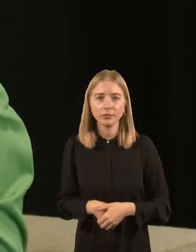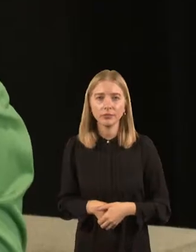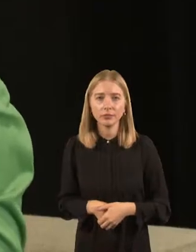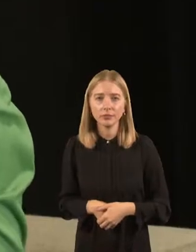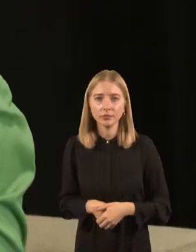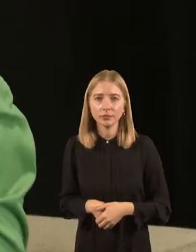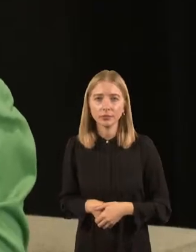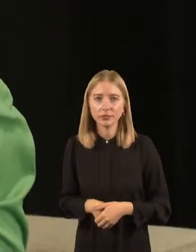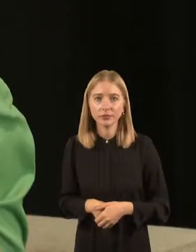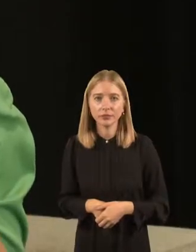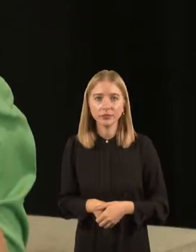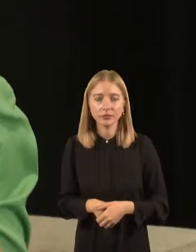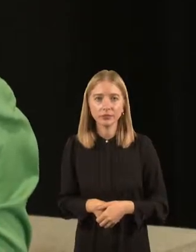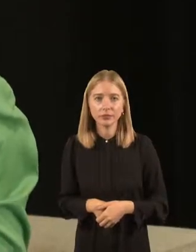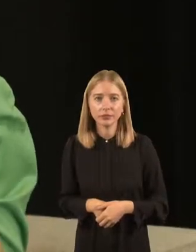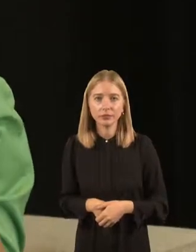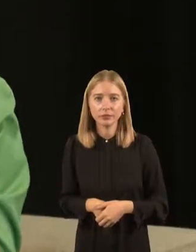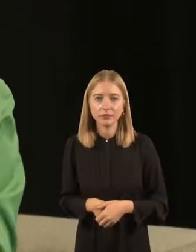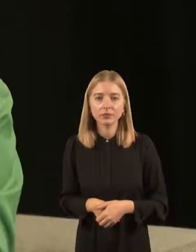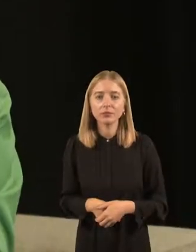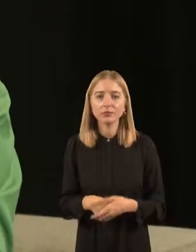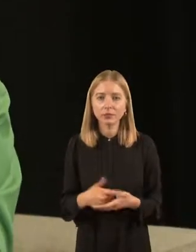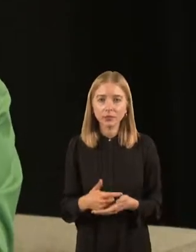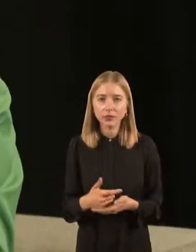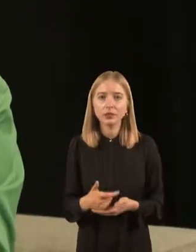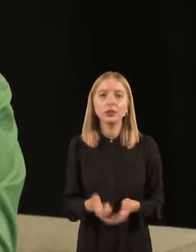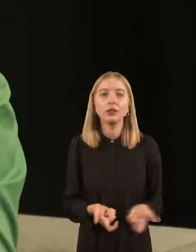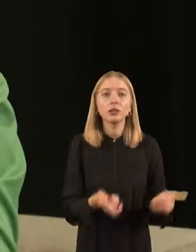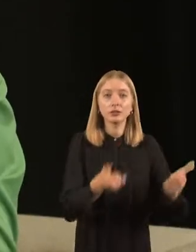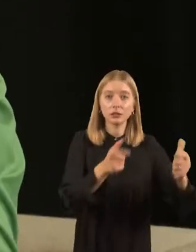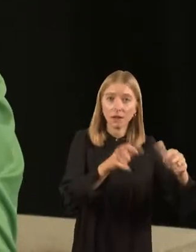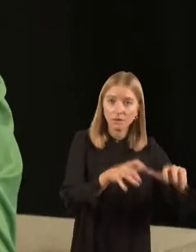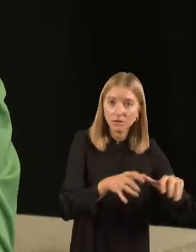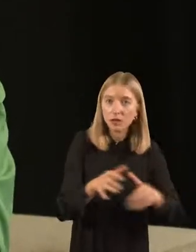regarding the importance of local communities